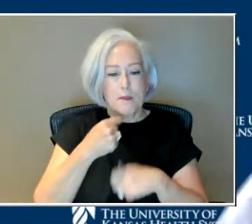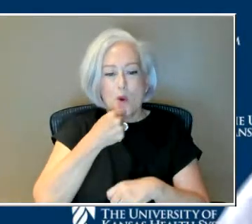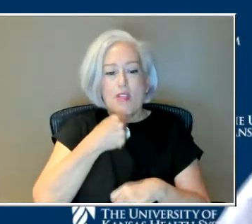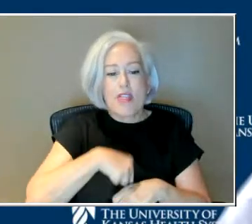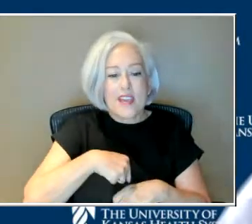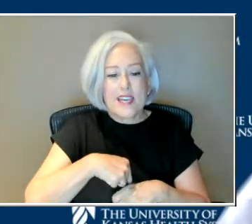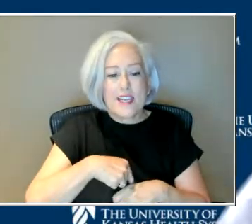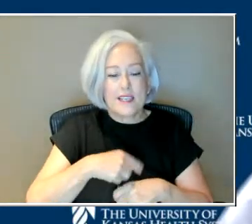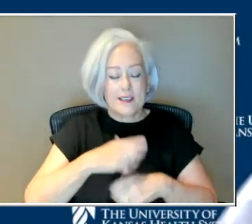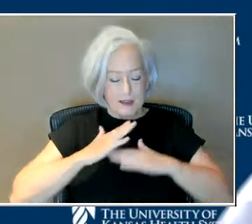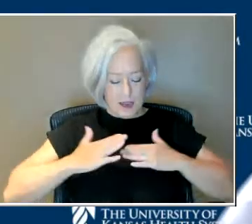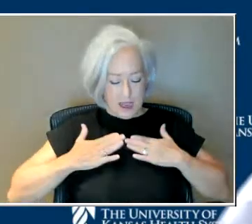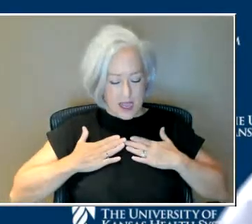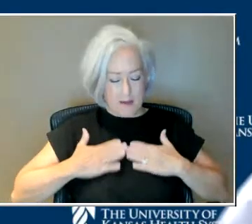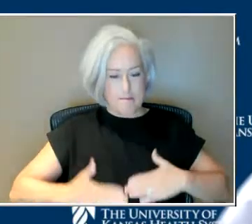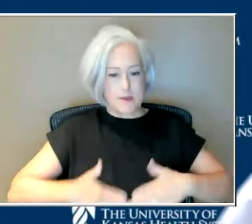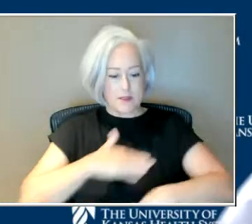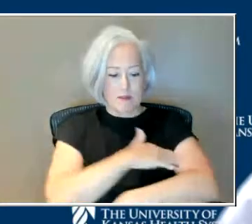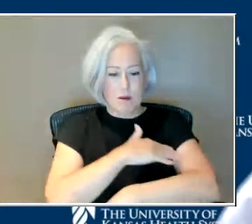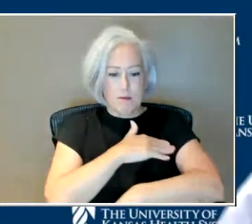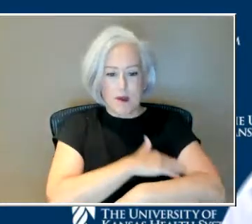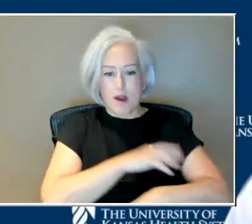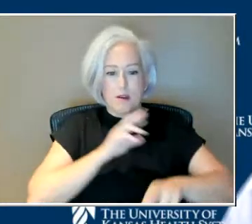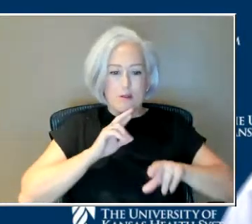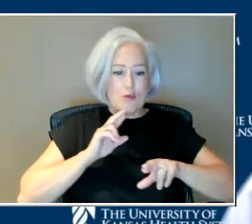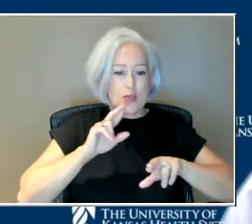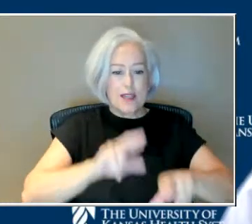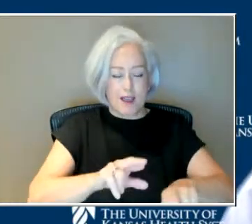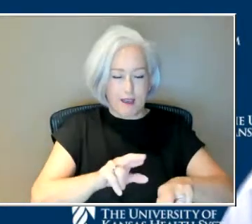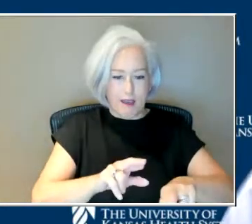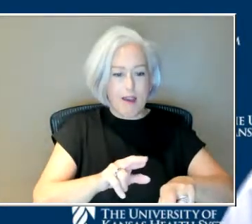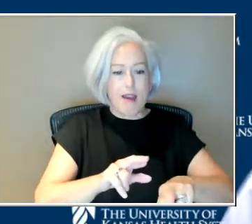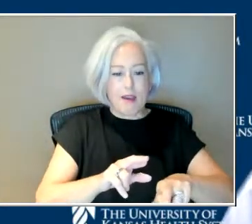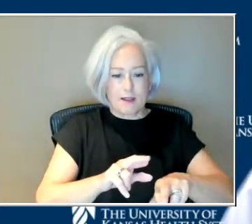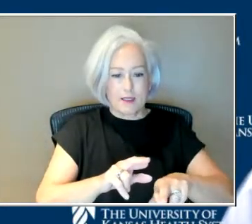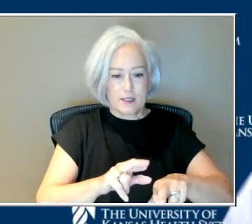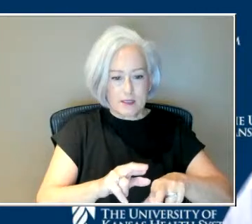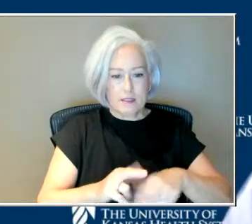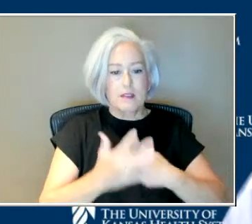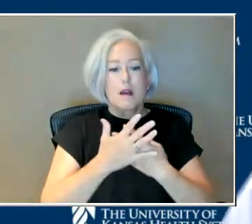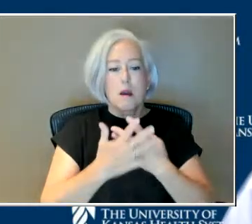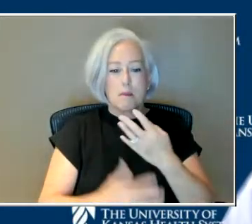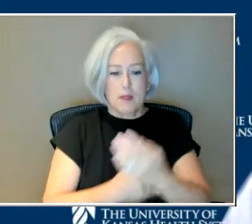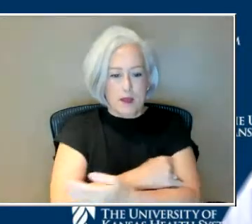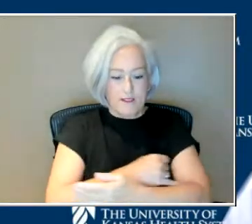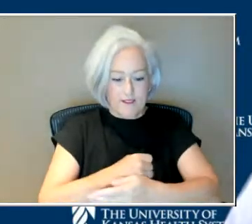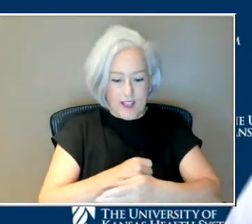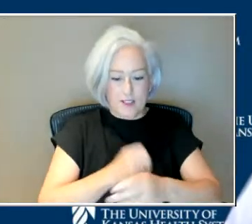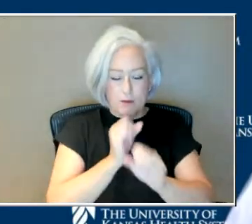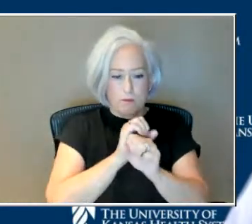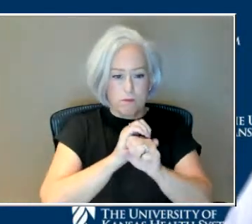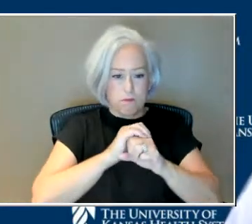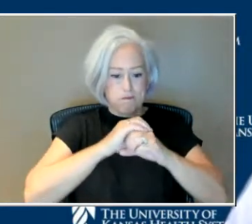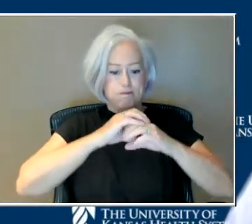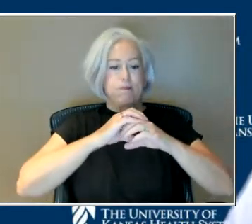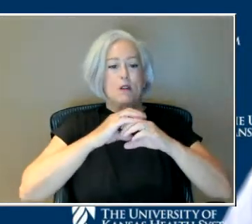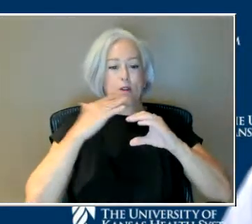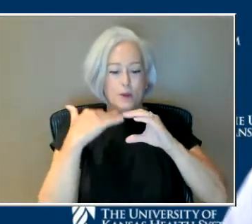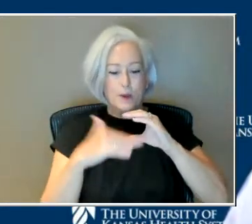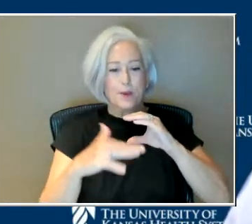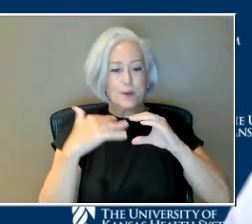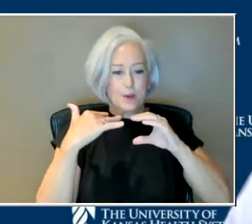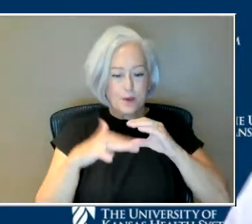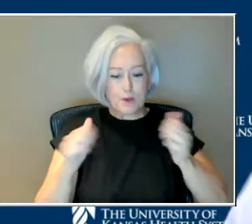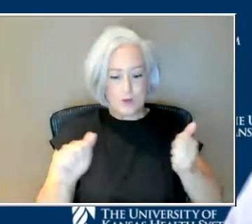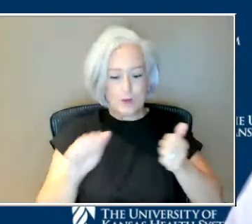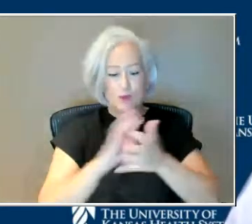your muscle, the reactivity of a muscle, a blood vessel to react, to dilate so you can sweat, and then